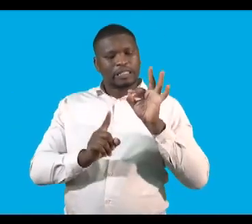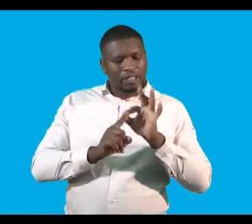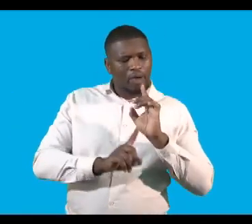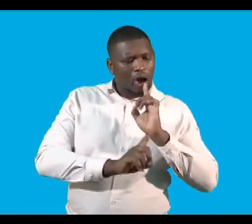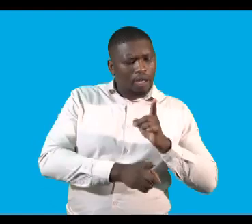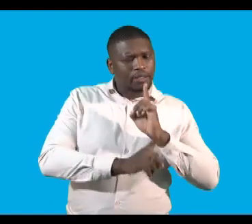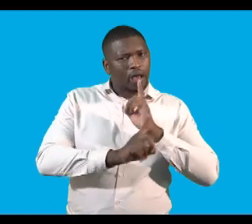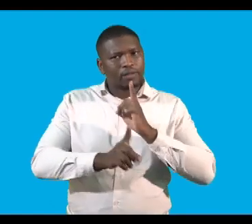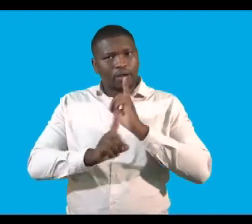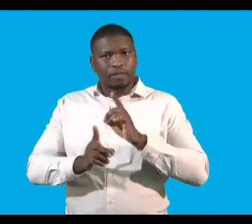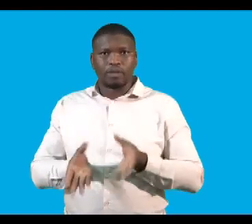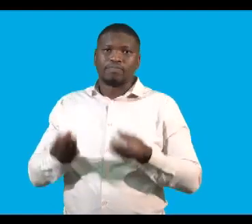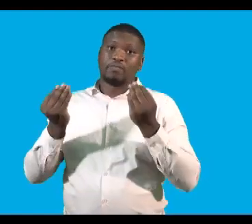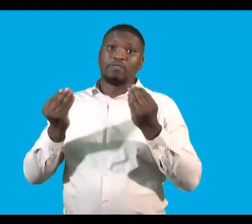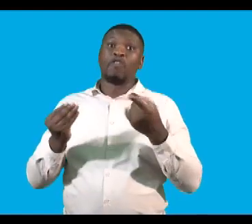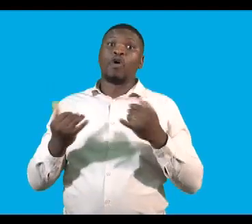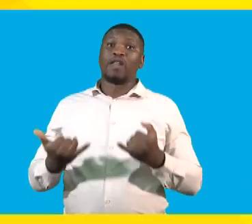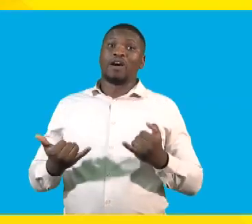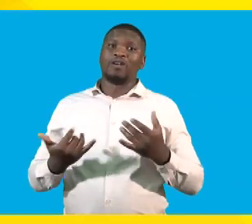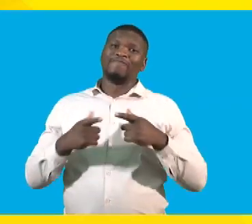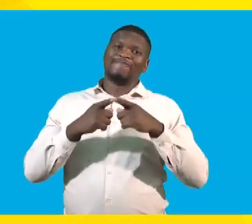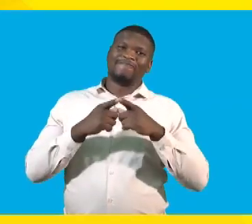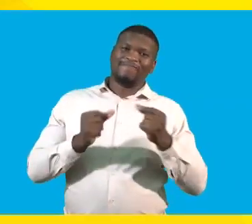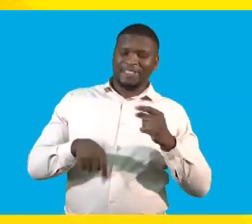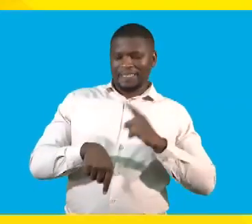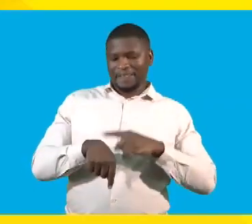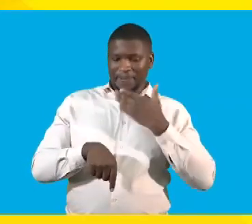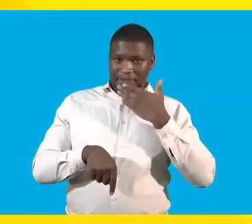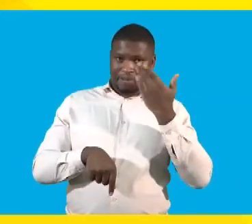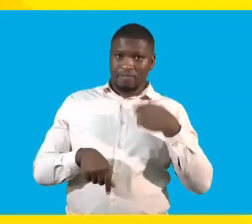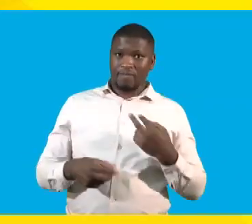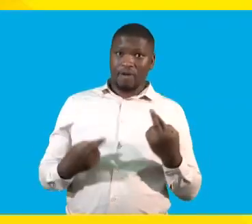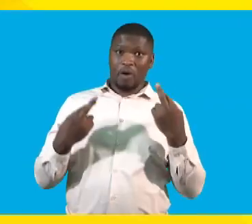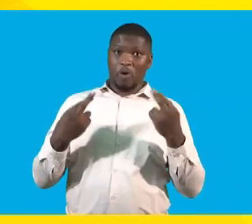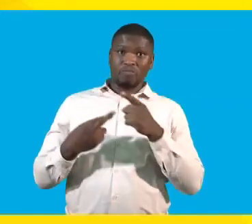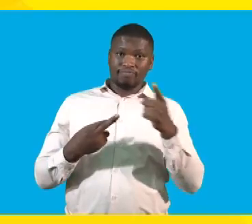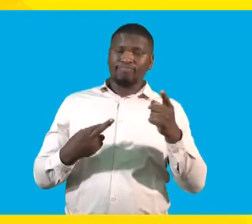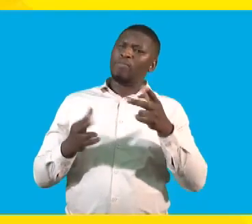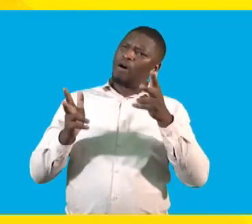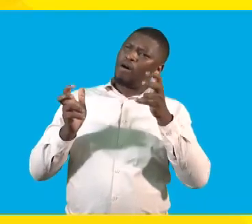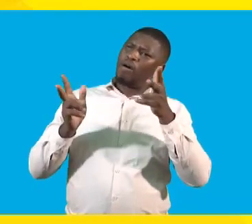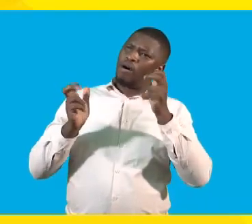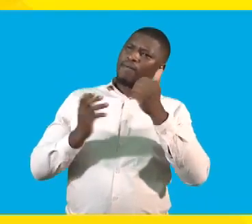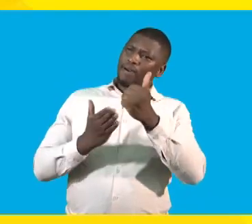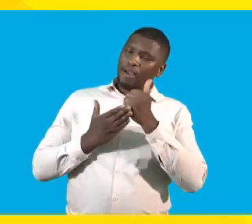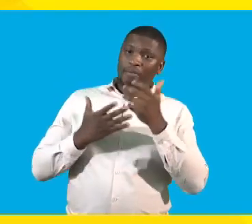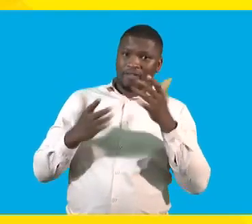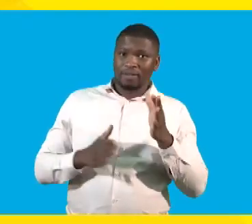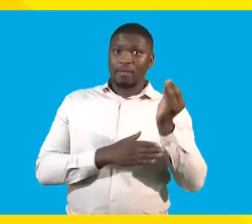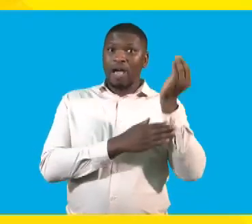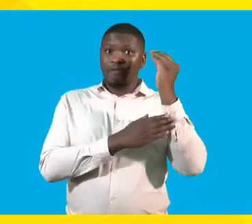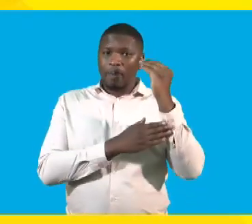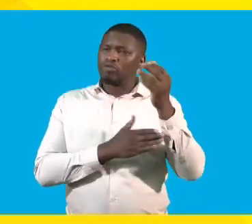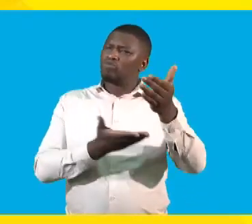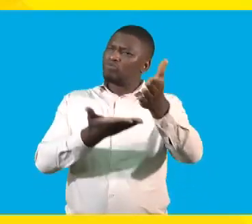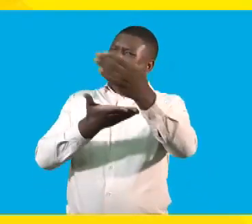specific answers that give references to the text. For now, that is all the time we have, and I hope that this has helped you and that you can